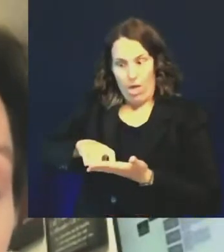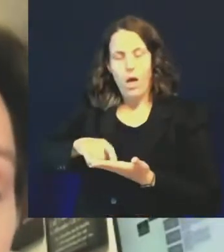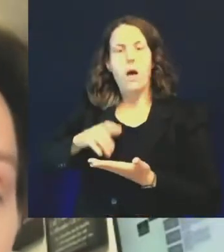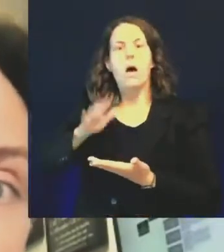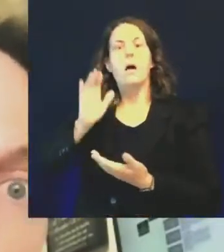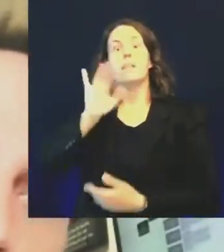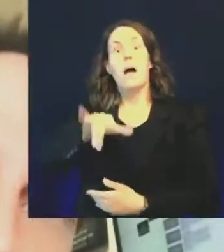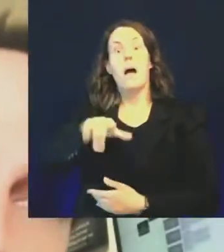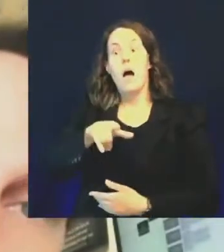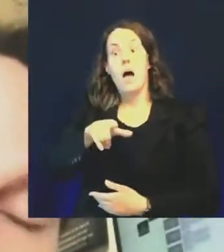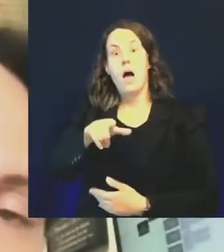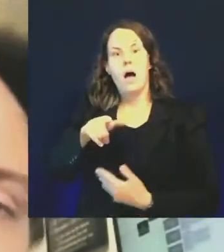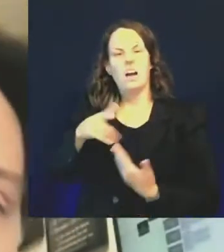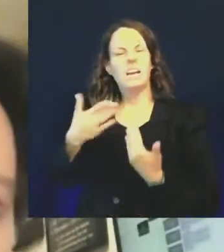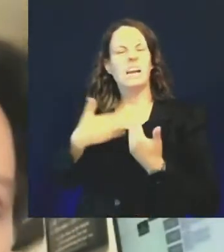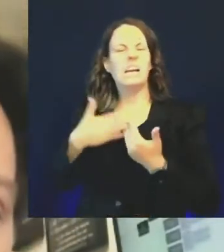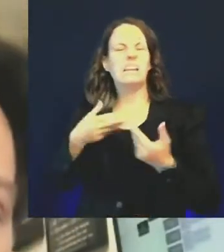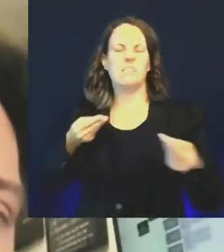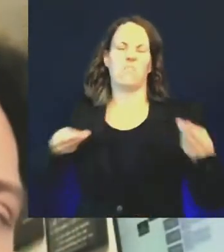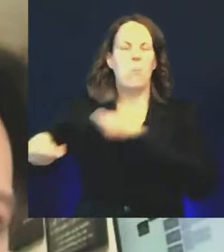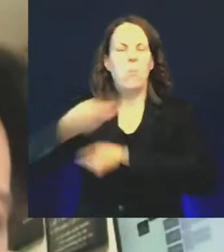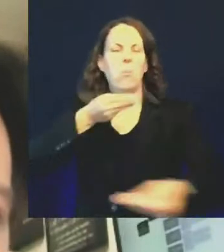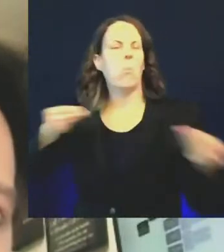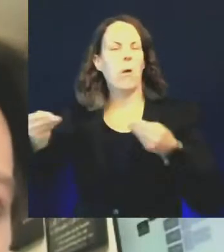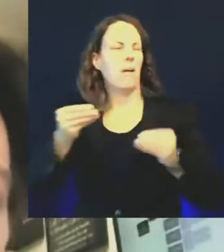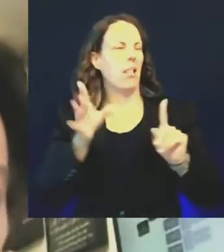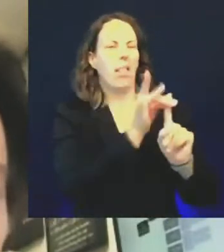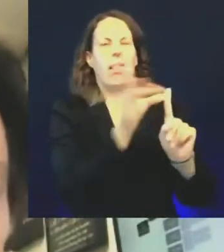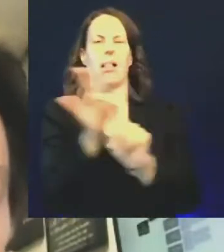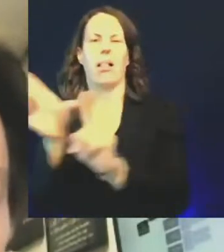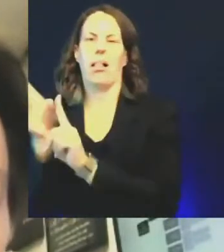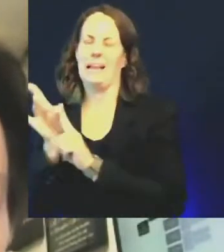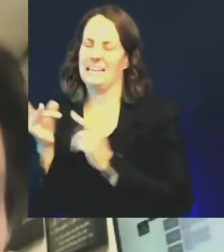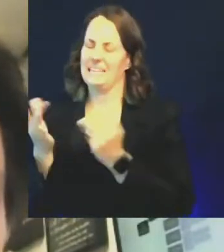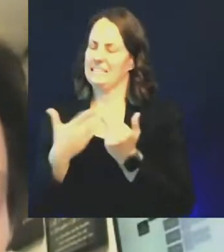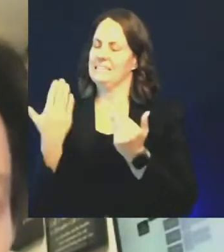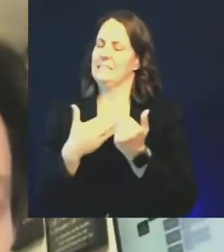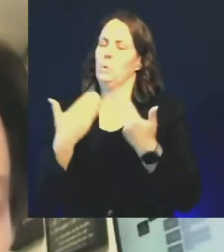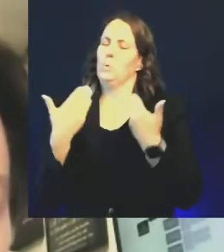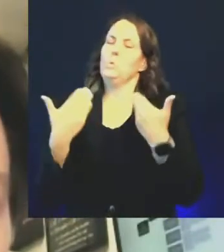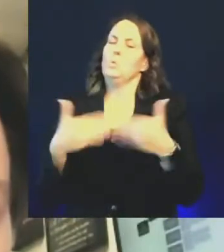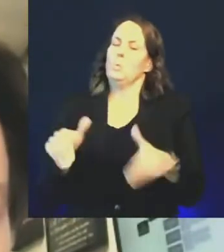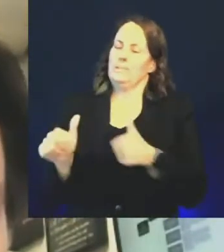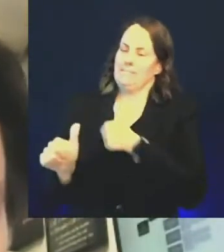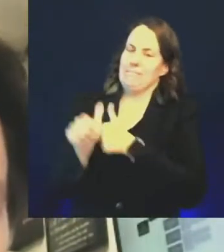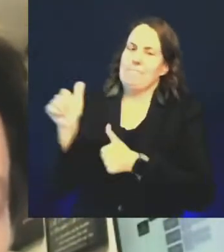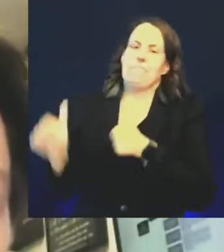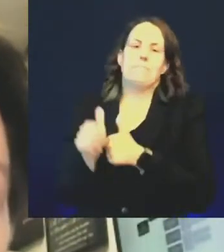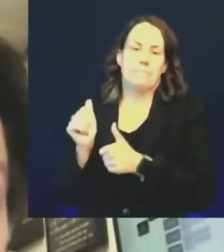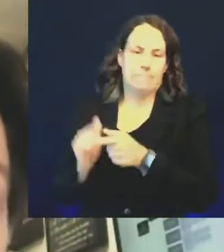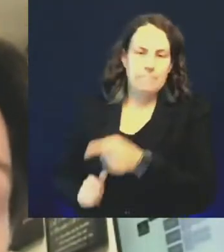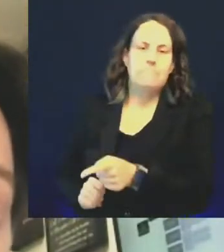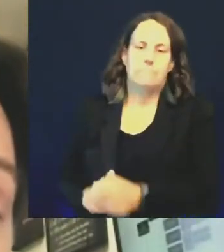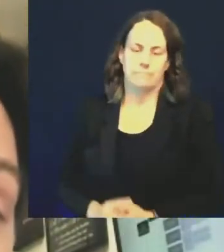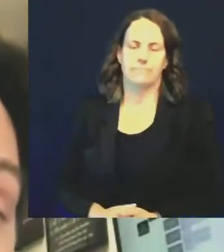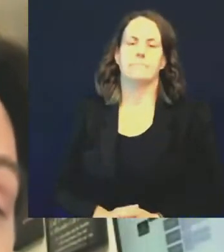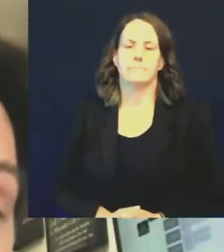was with the Alpha variant. So I think there's lots of reason to think that, that any increases are going to